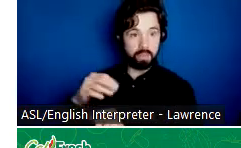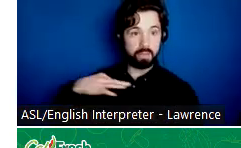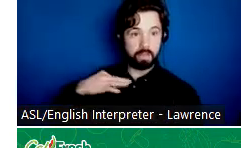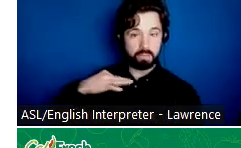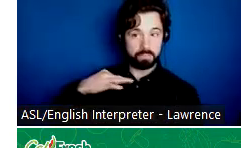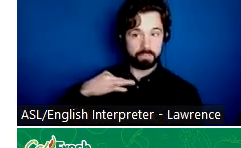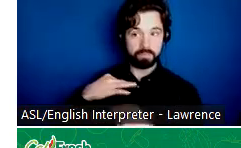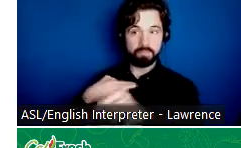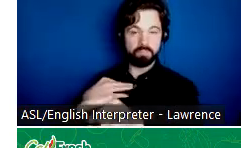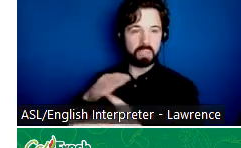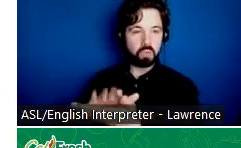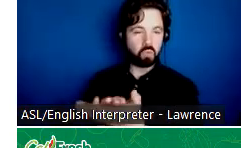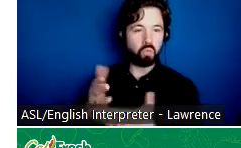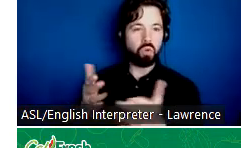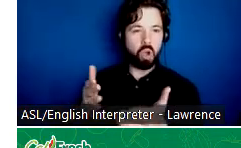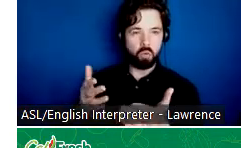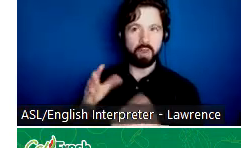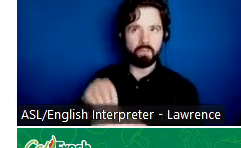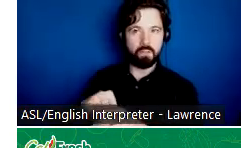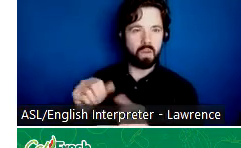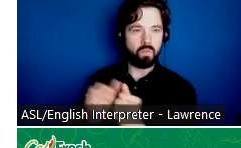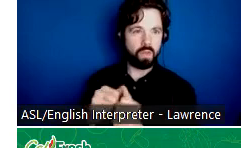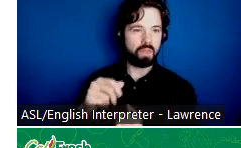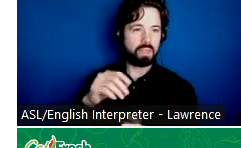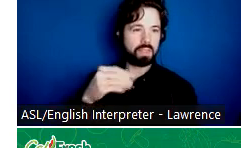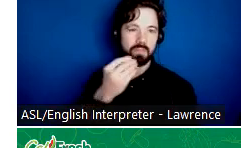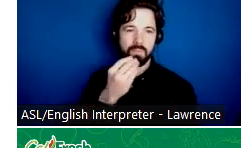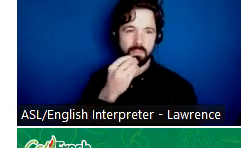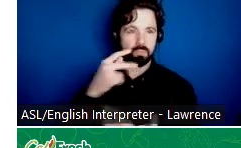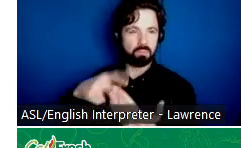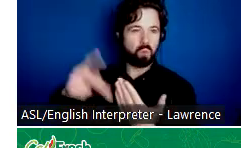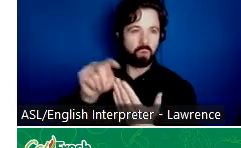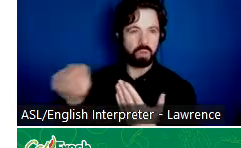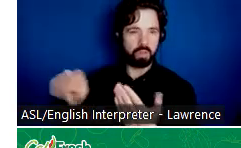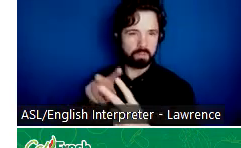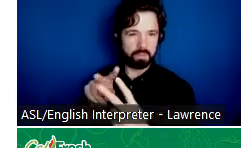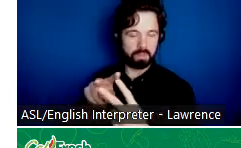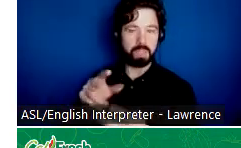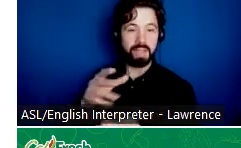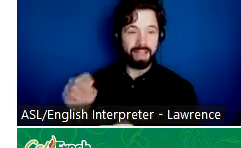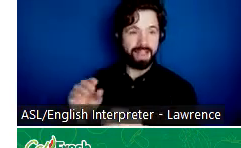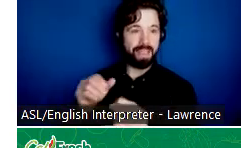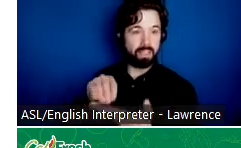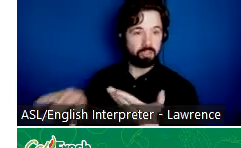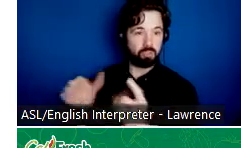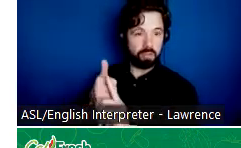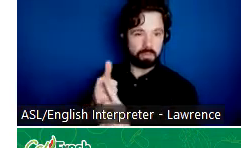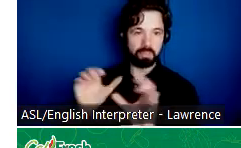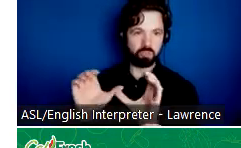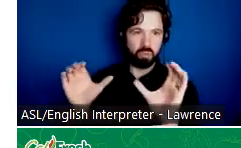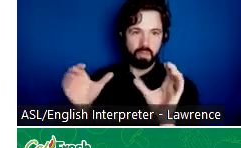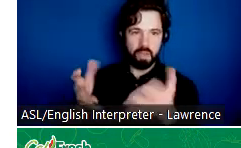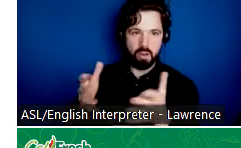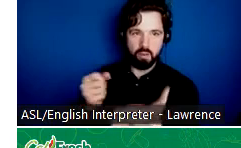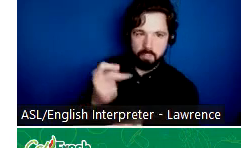are NSLP SBT participating schools, and the children are certified as for free or reduced price